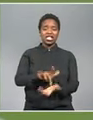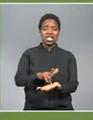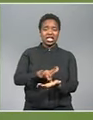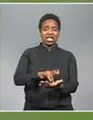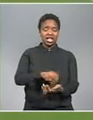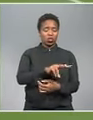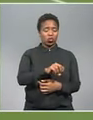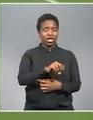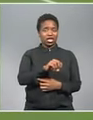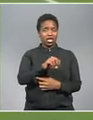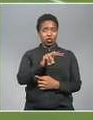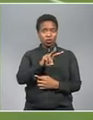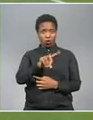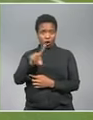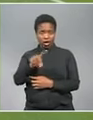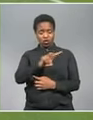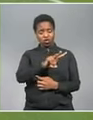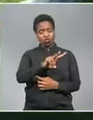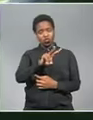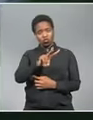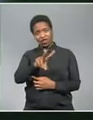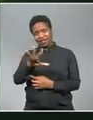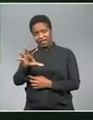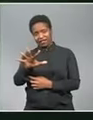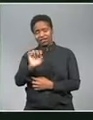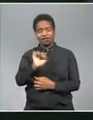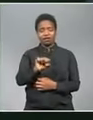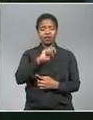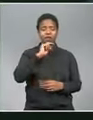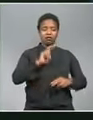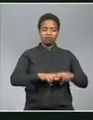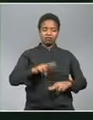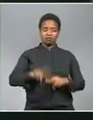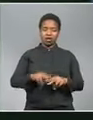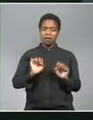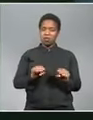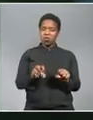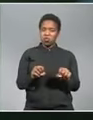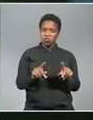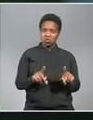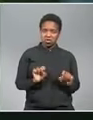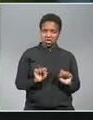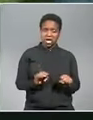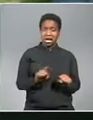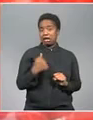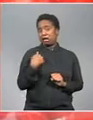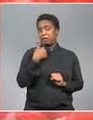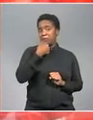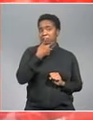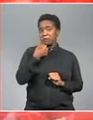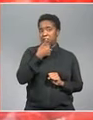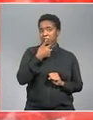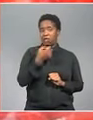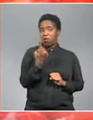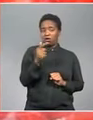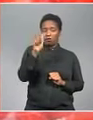between 2021 and 2025. The debenture offers a tidy investment opportunity. Now, just recently, one pass